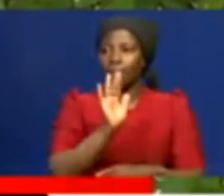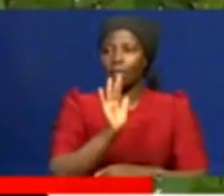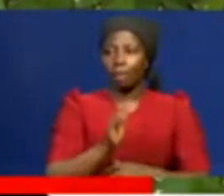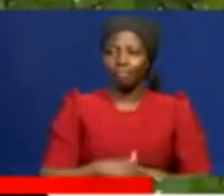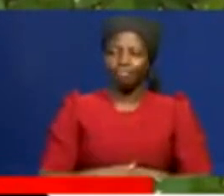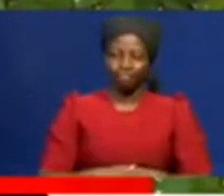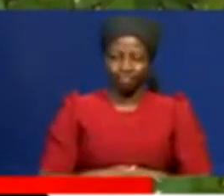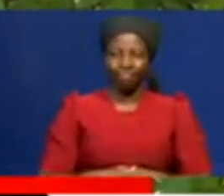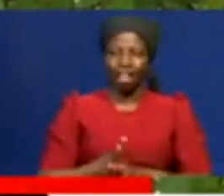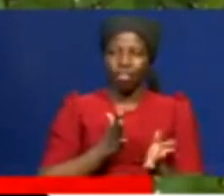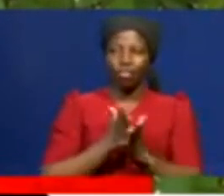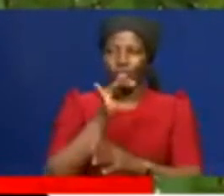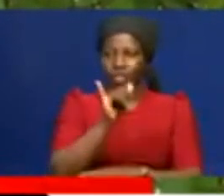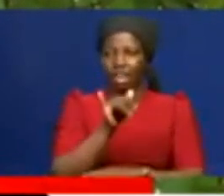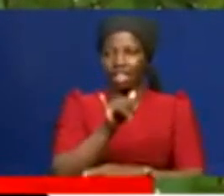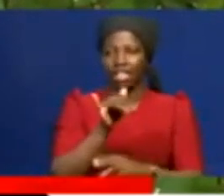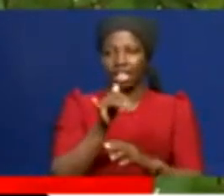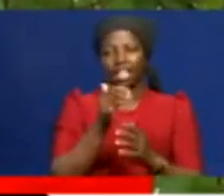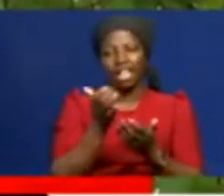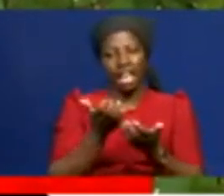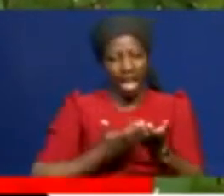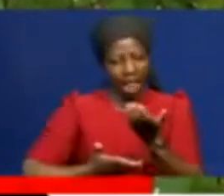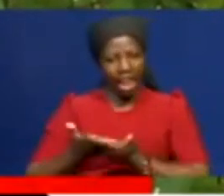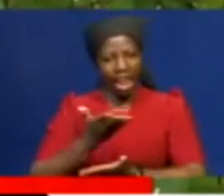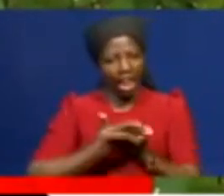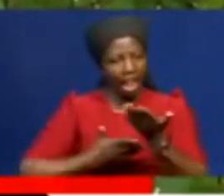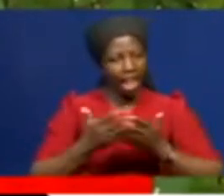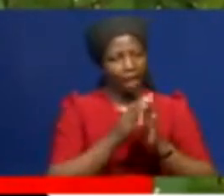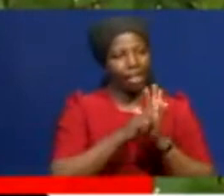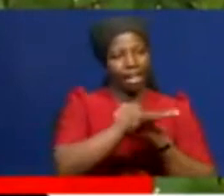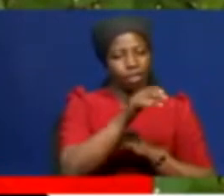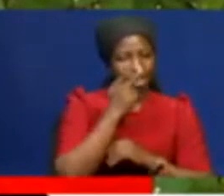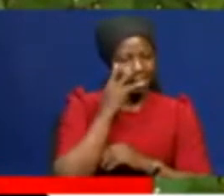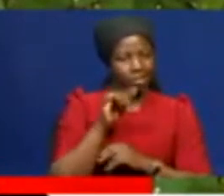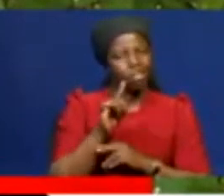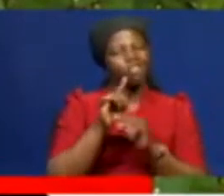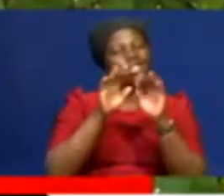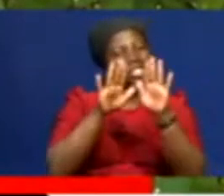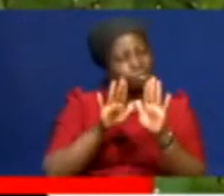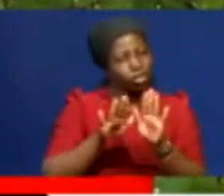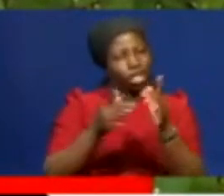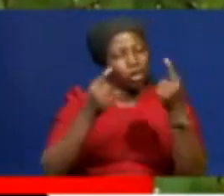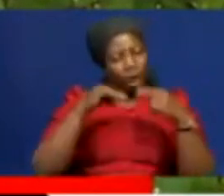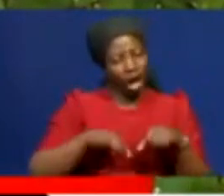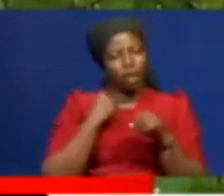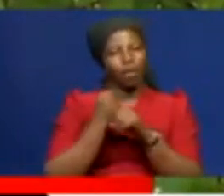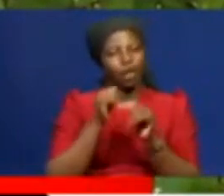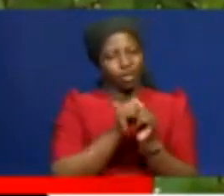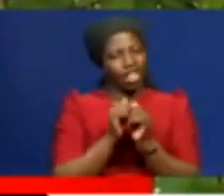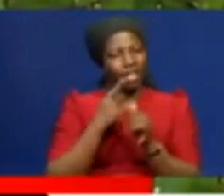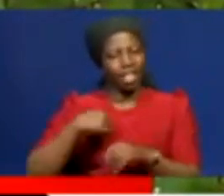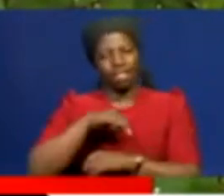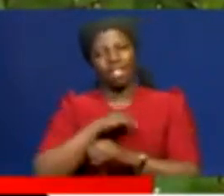yeah, through that kind of aspect and engagement with the county, they are seeing the viability of them coming together and working with us in making the sports great. Mm-hmm.